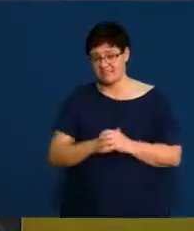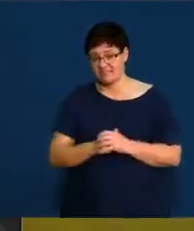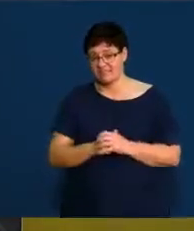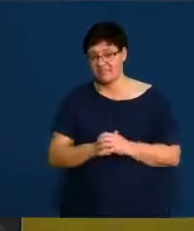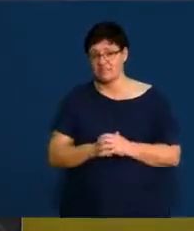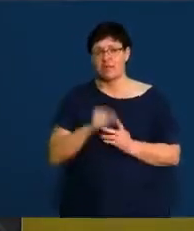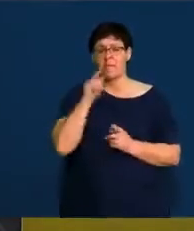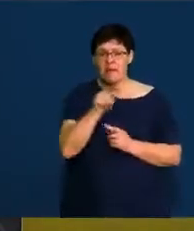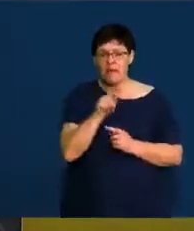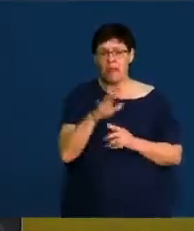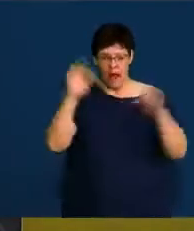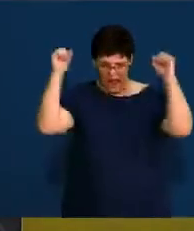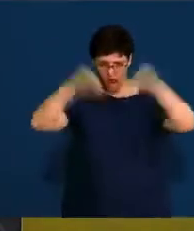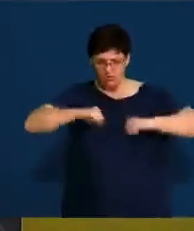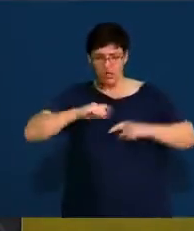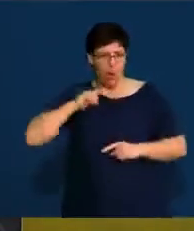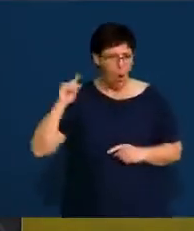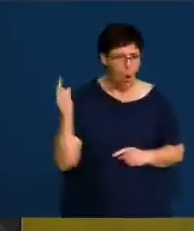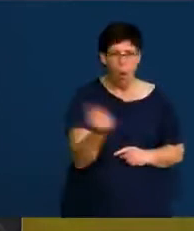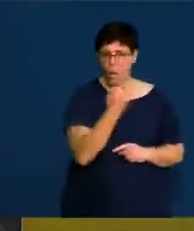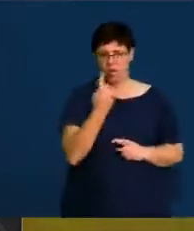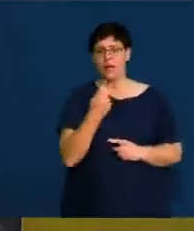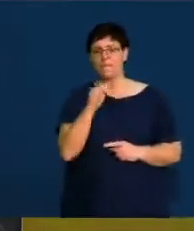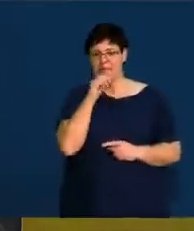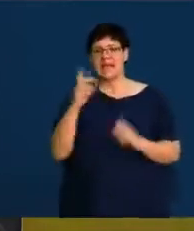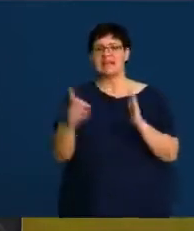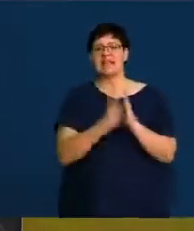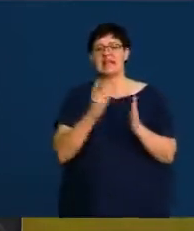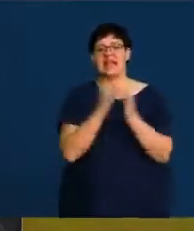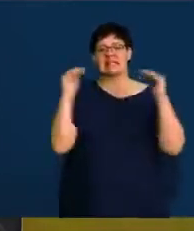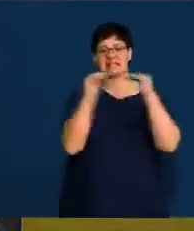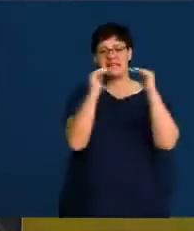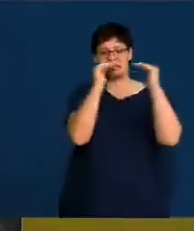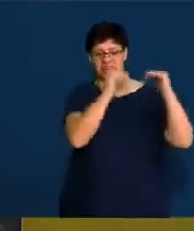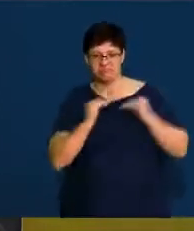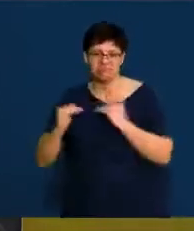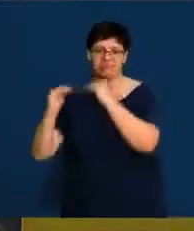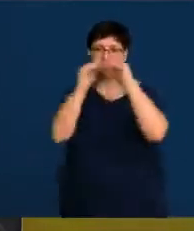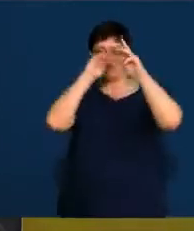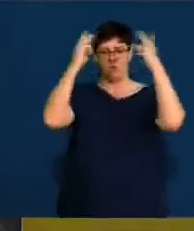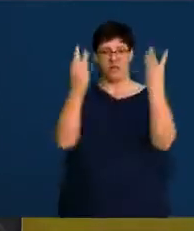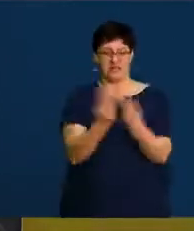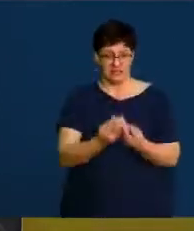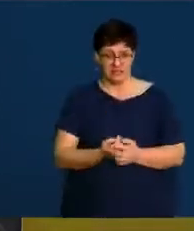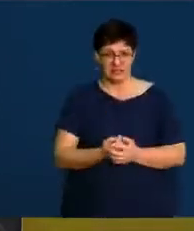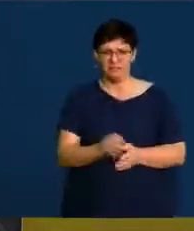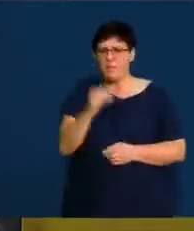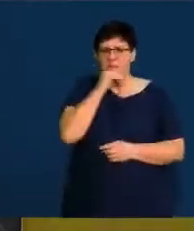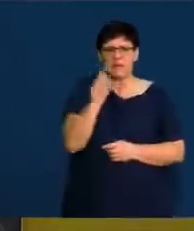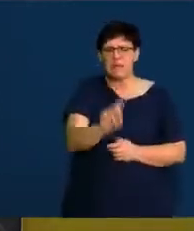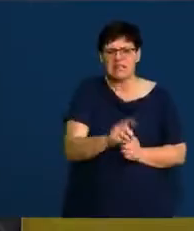of agreeing on a symbol is called data standardization around the world. What does it